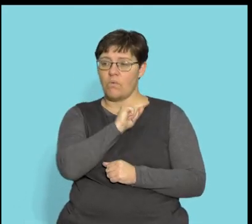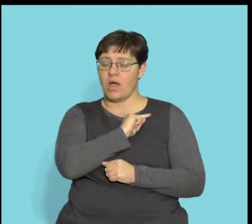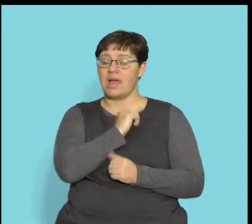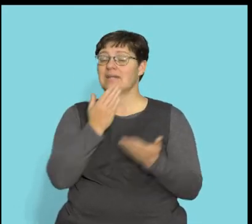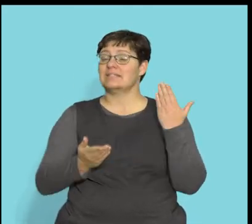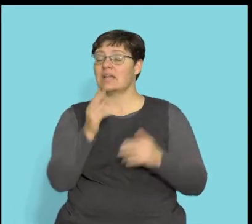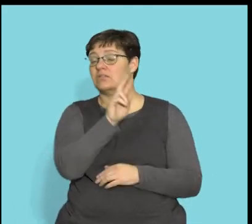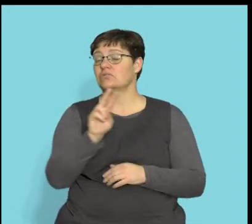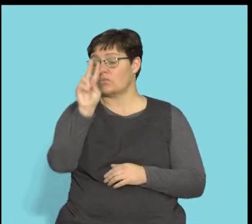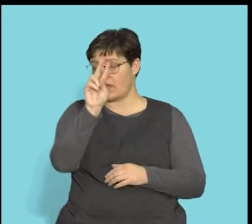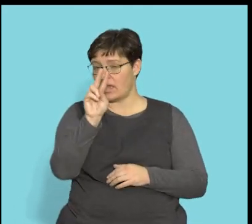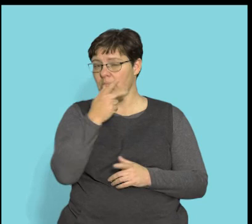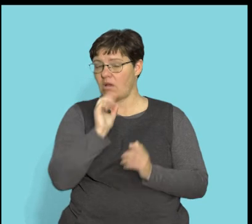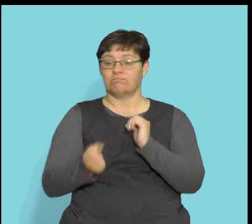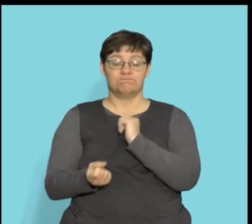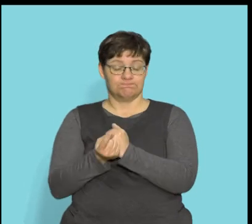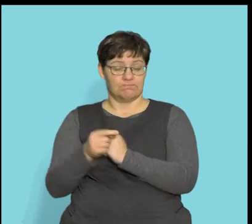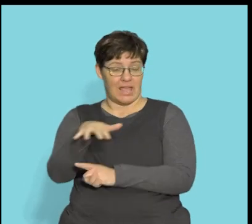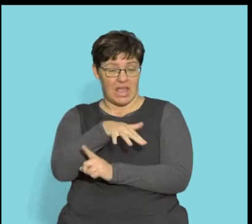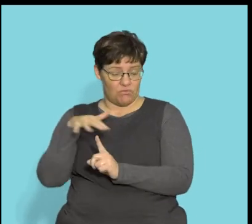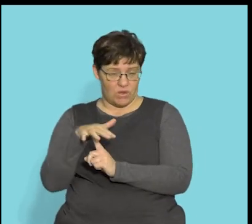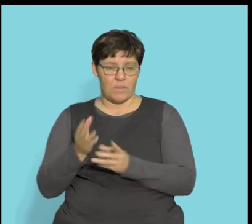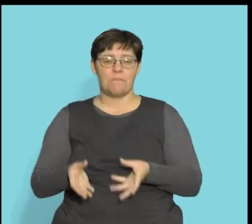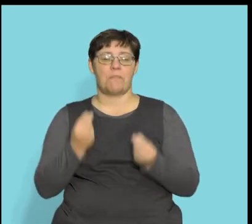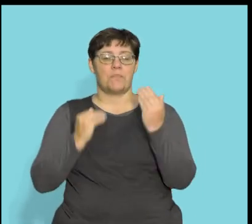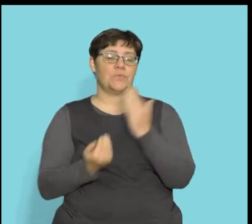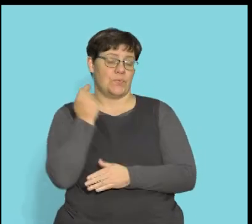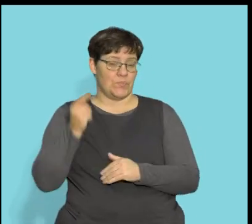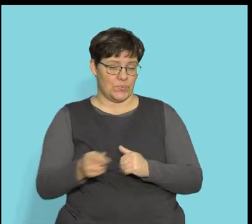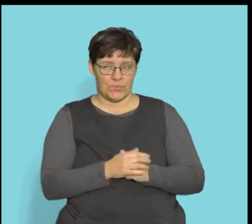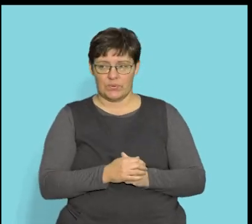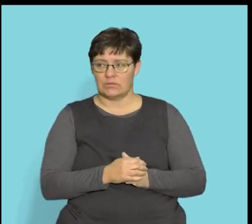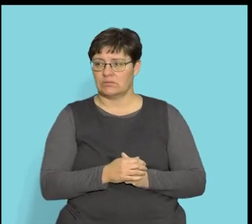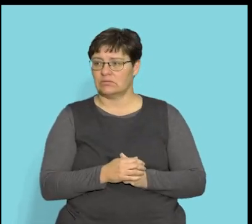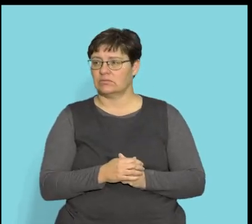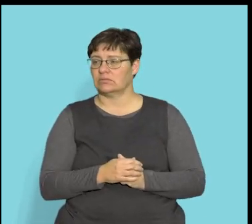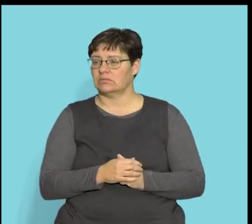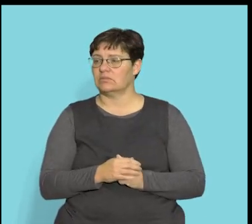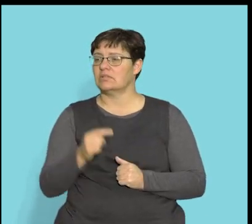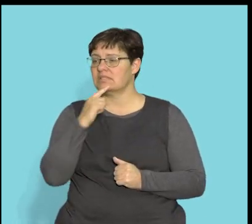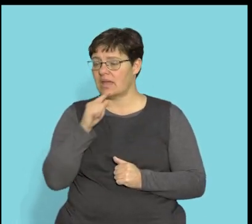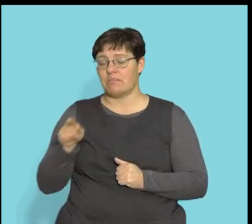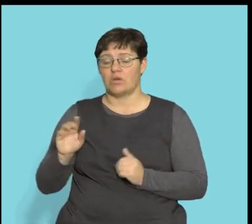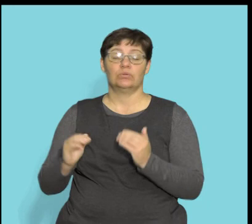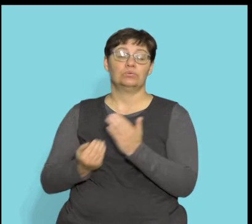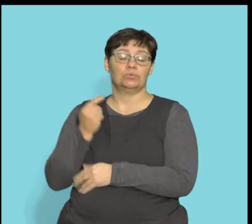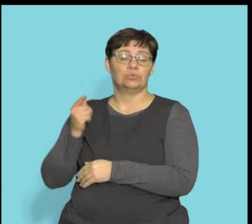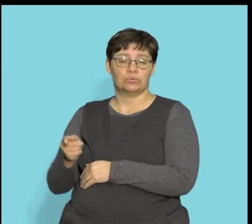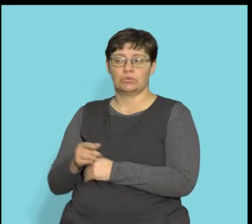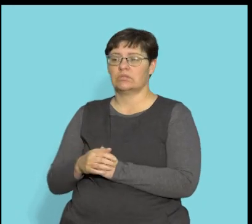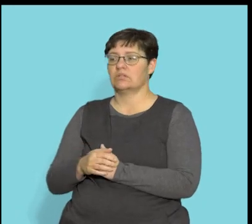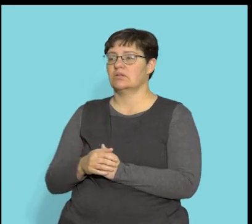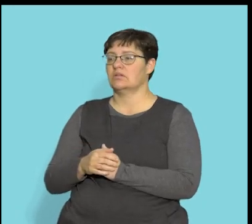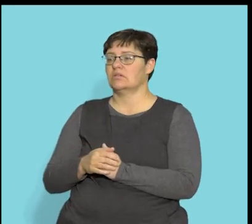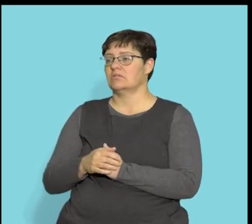because the scale factor squared times the original surface area gives me the new surface area. Another way you could do it is say that my new